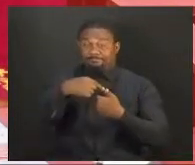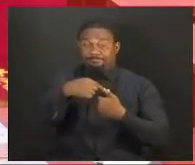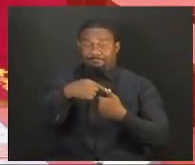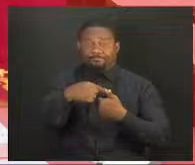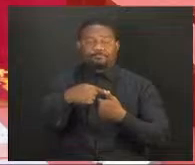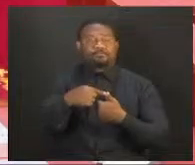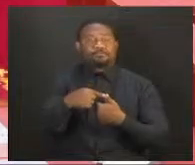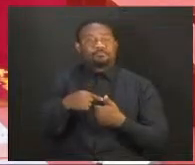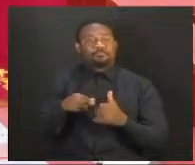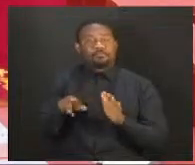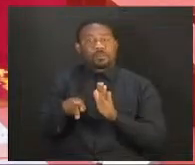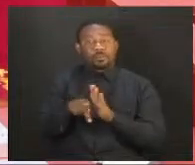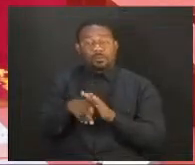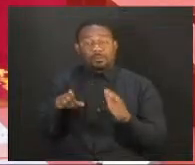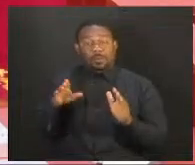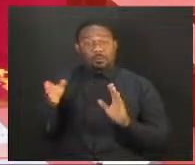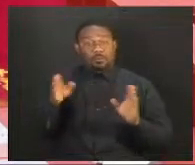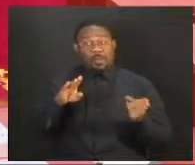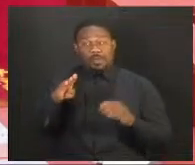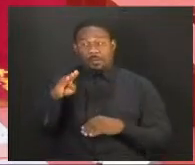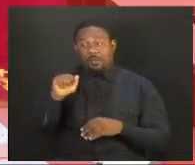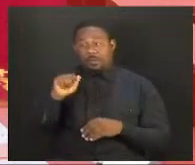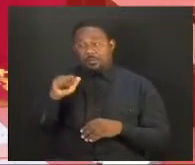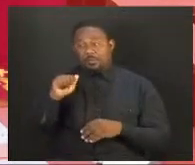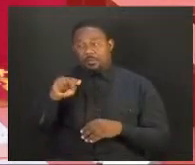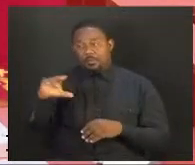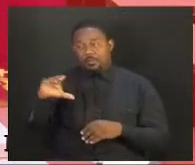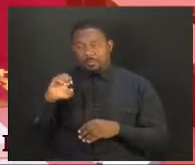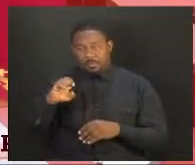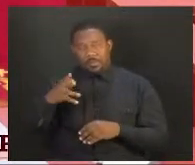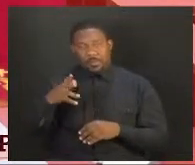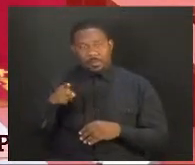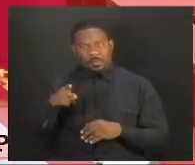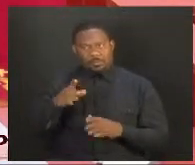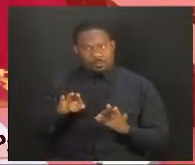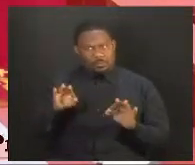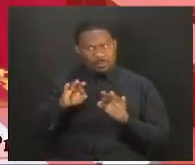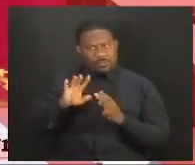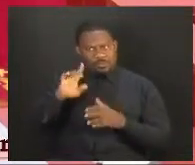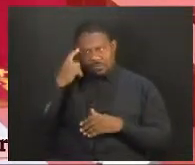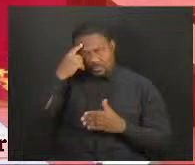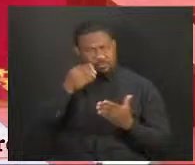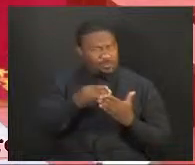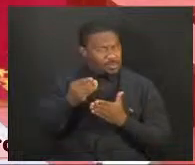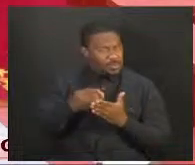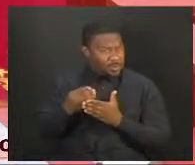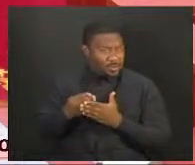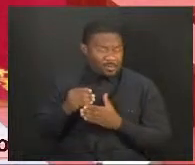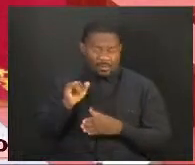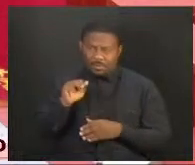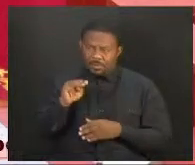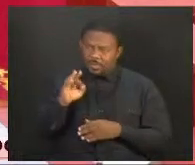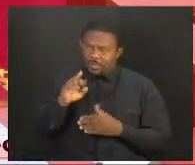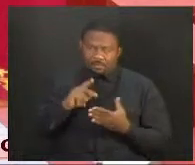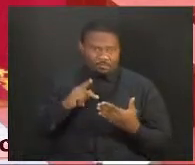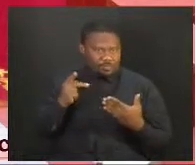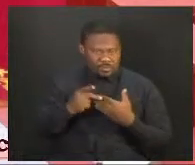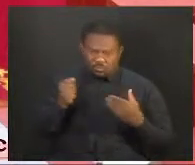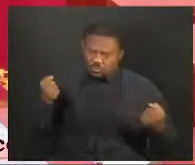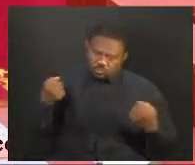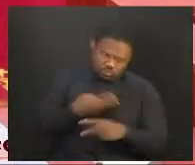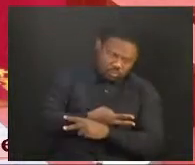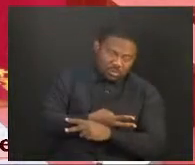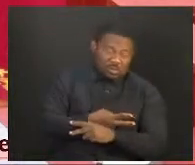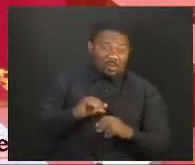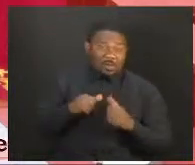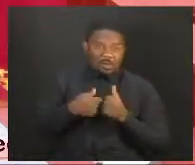primary balance on commitment basis, the key fiscal anchor of the IMF program, worsened from a